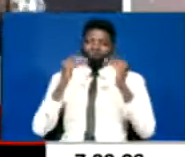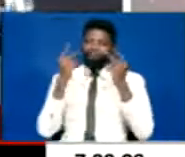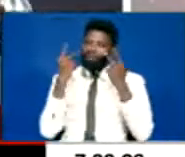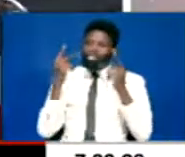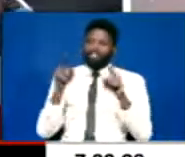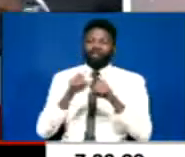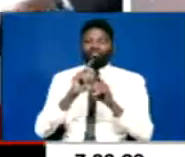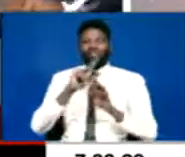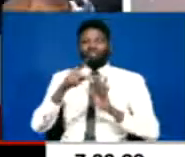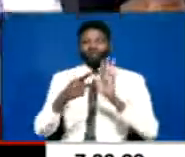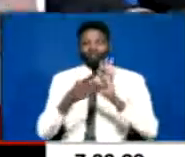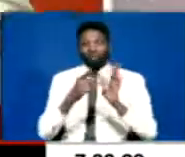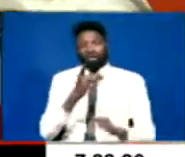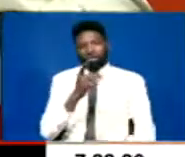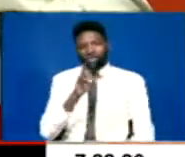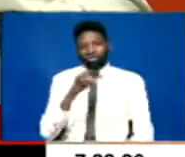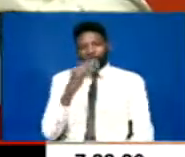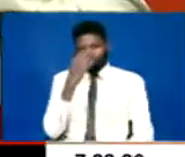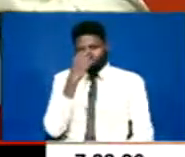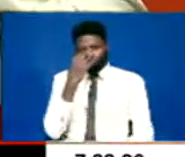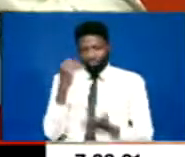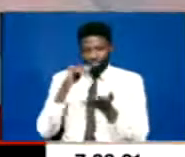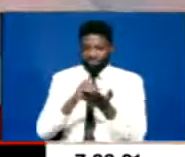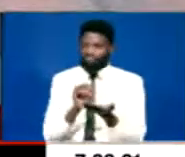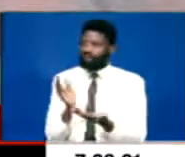of Dr. William Samoei Ruto.